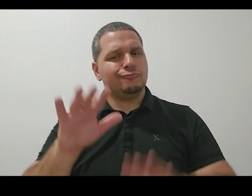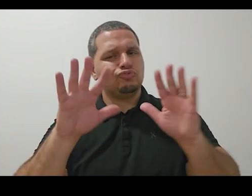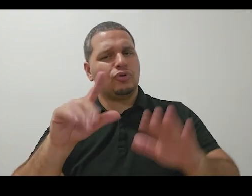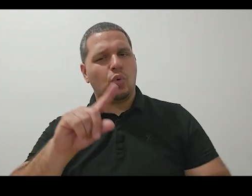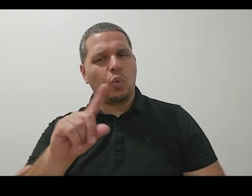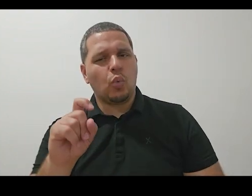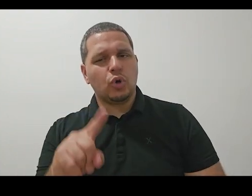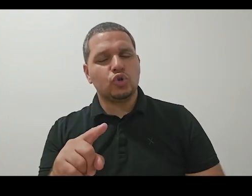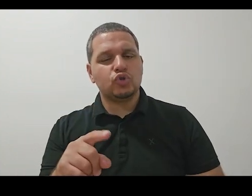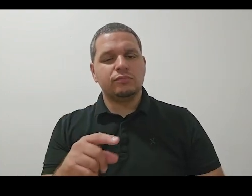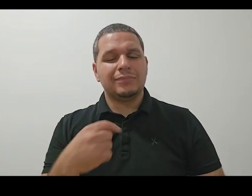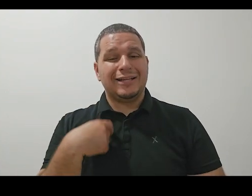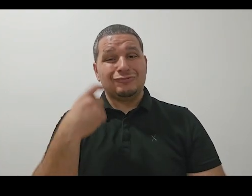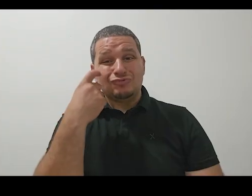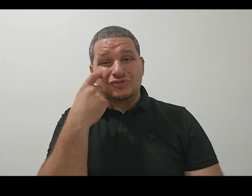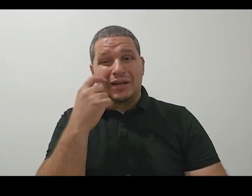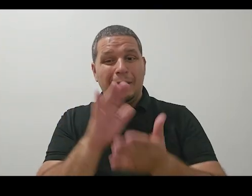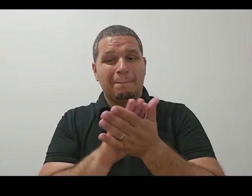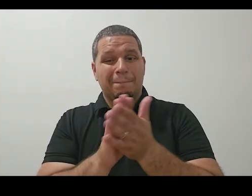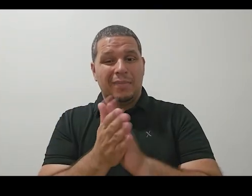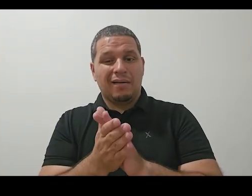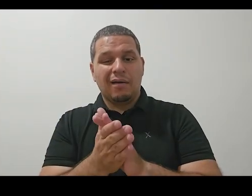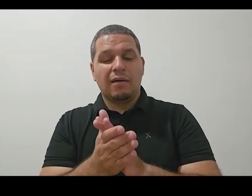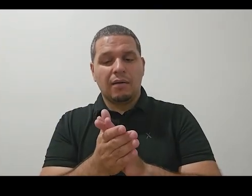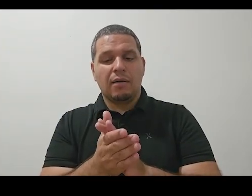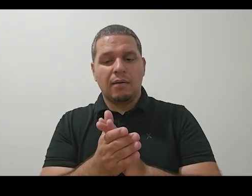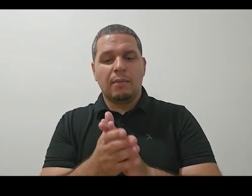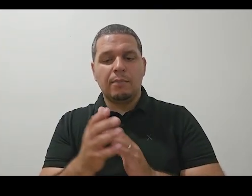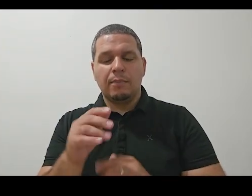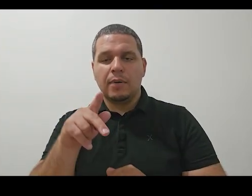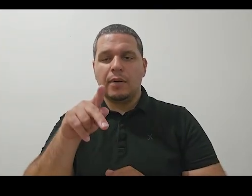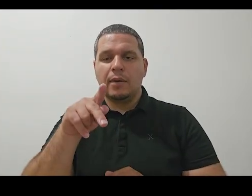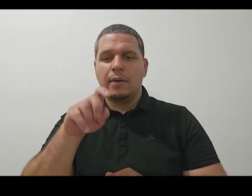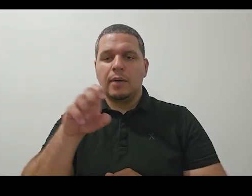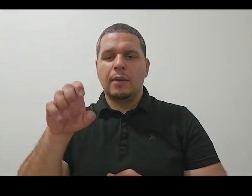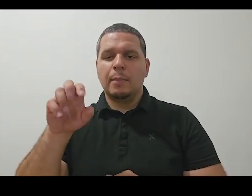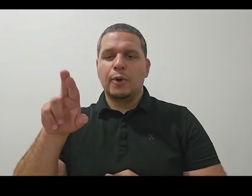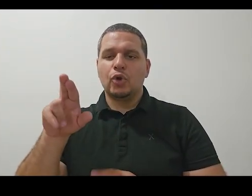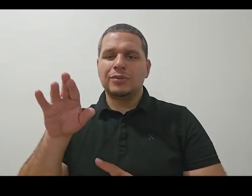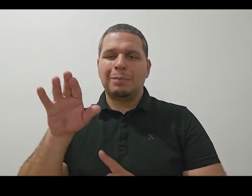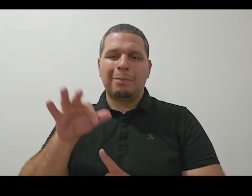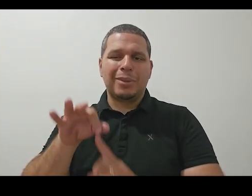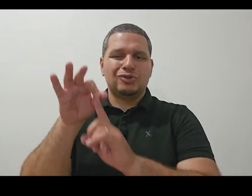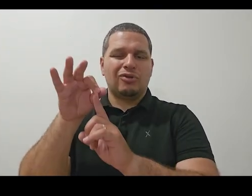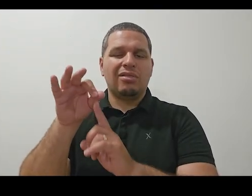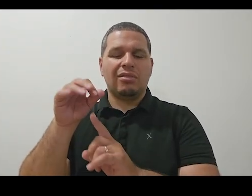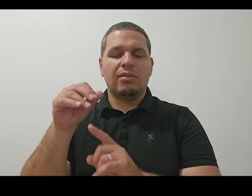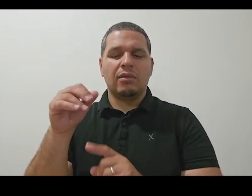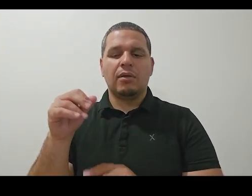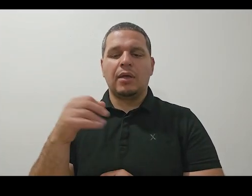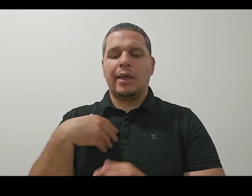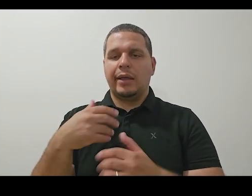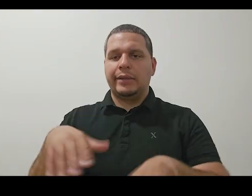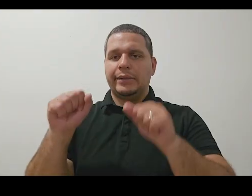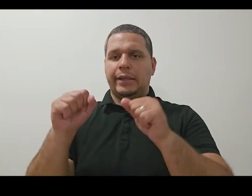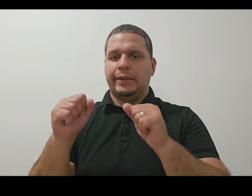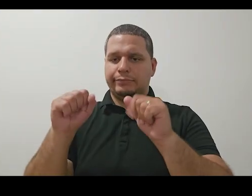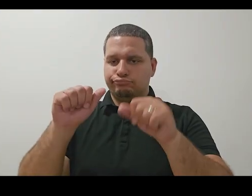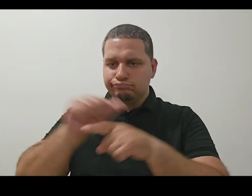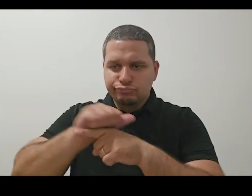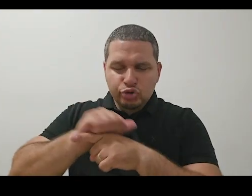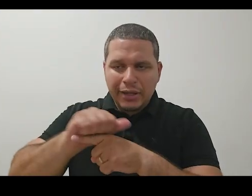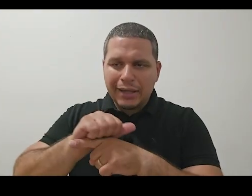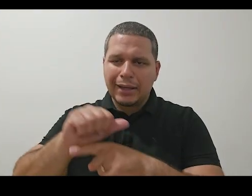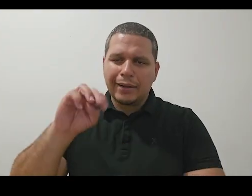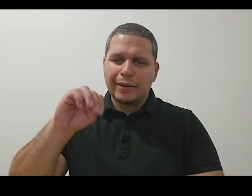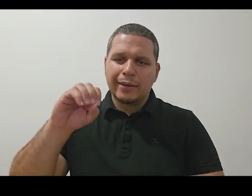And I recently became a peers specialist. I had to take all these modules and stuff